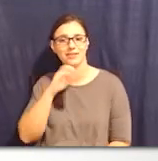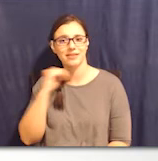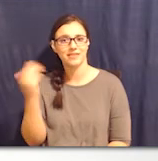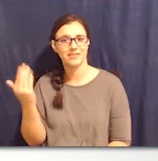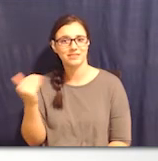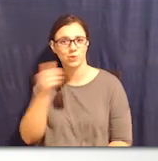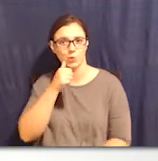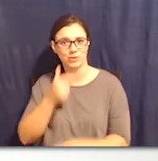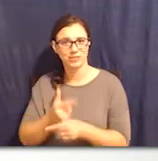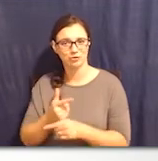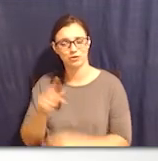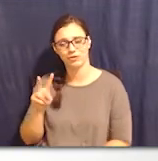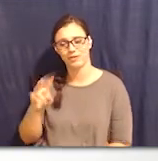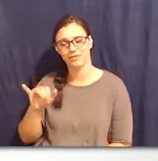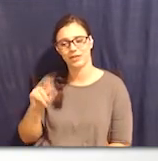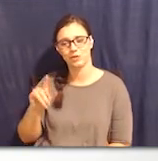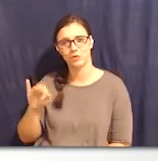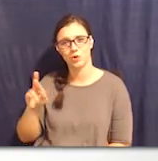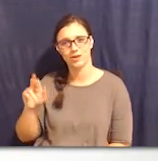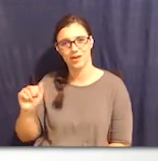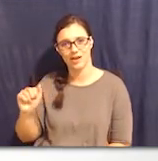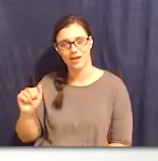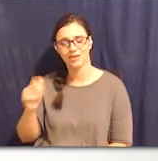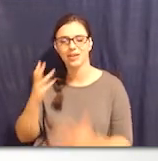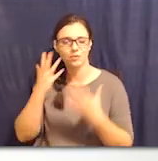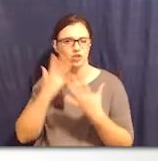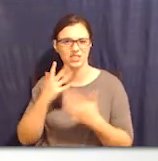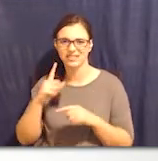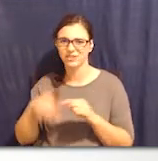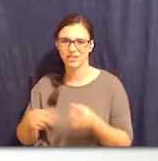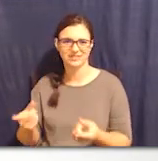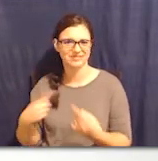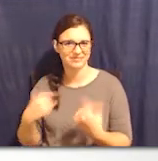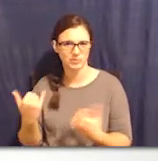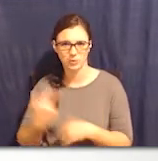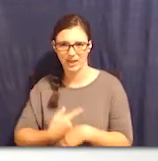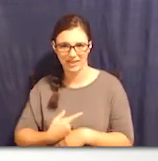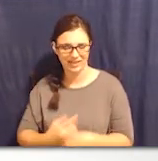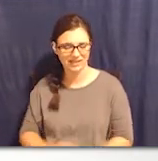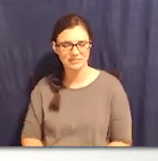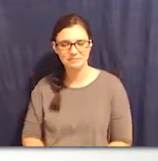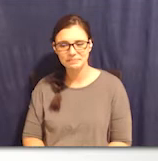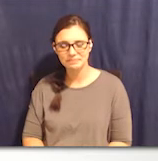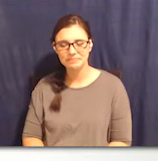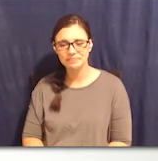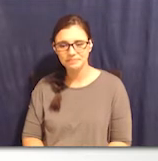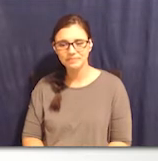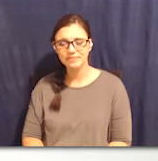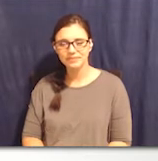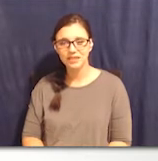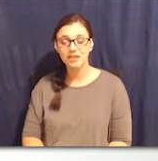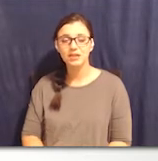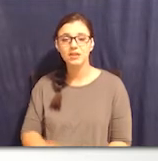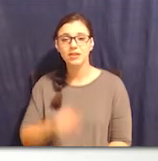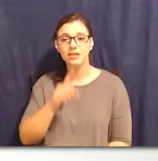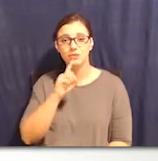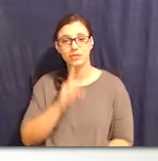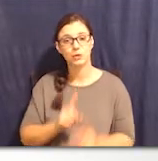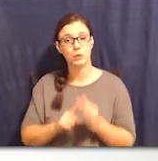of them was illustrated by my 15-year-old sister, Victoria, who unfortunately could not make it